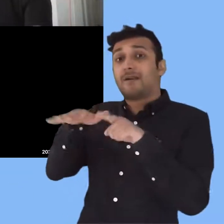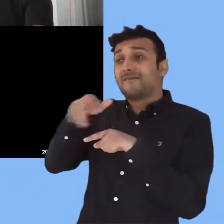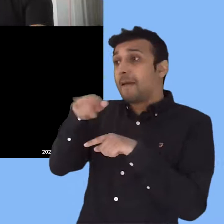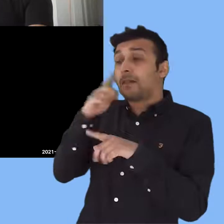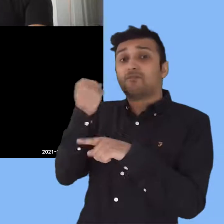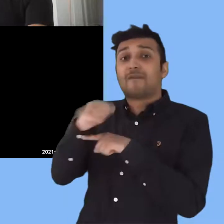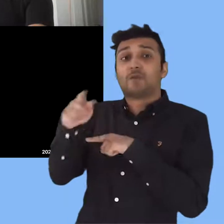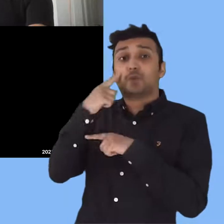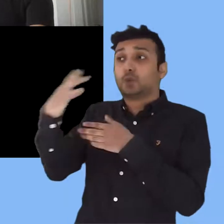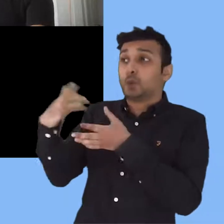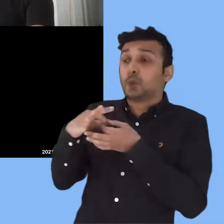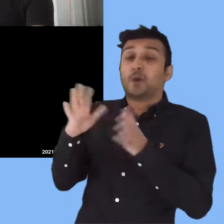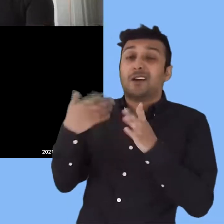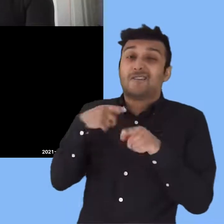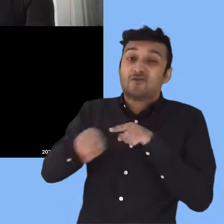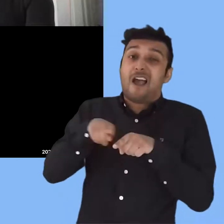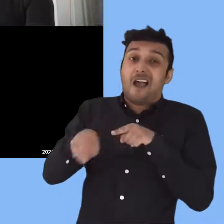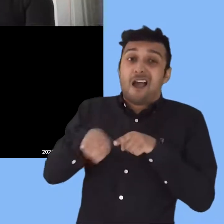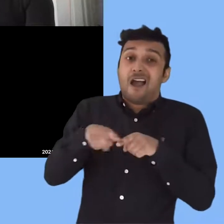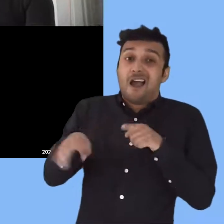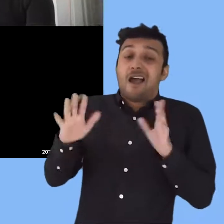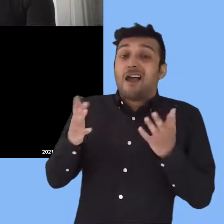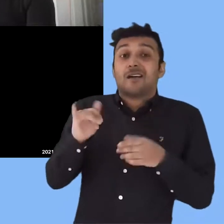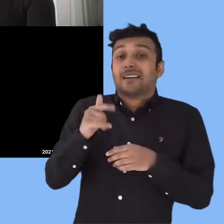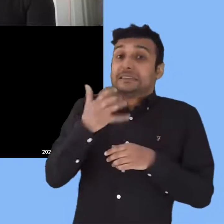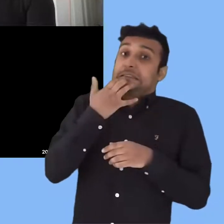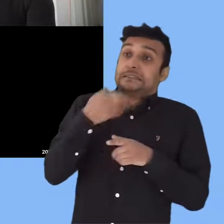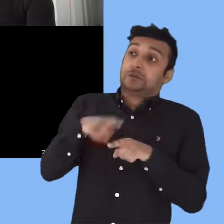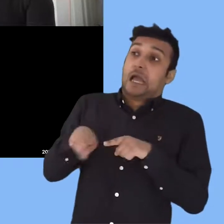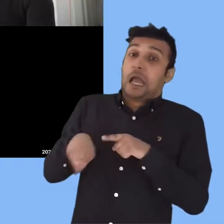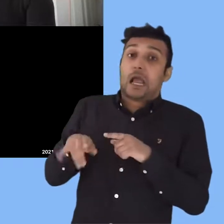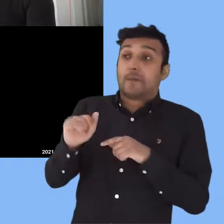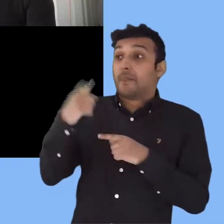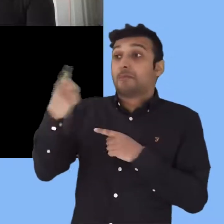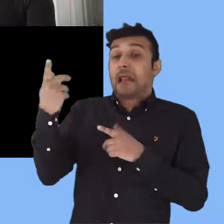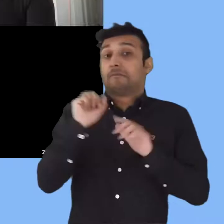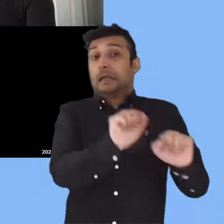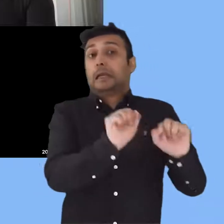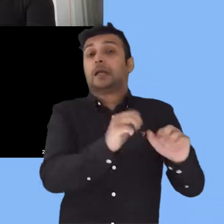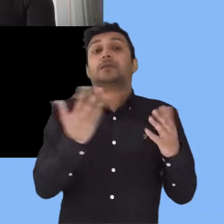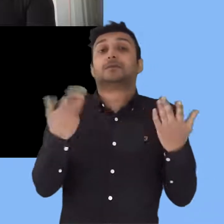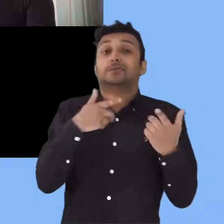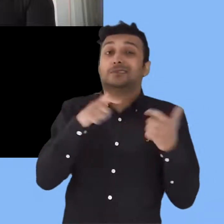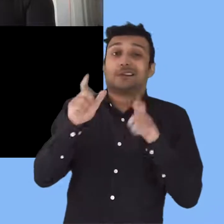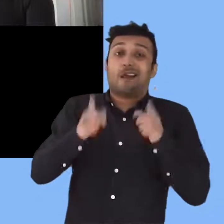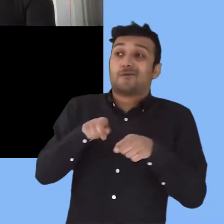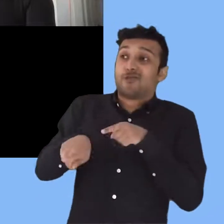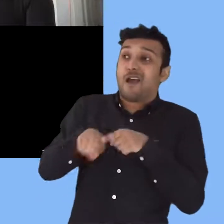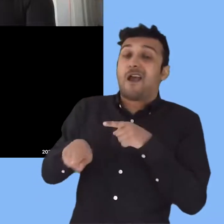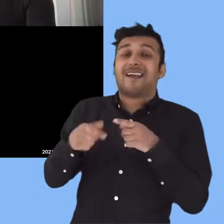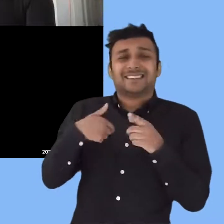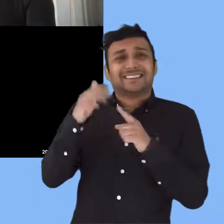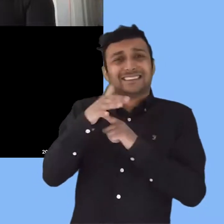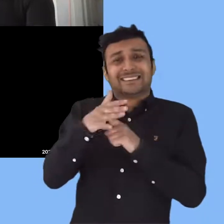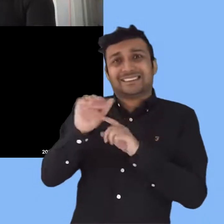say. Just because they don't want to engage doesn't mean you shouldn't keep trying. We need to be raising these children to become anti-racist, to recognise